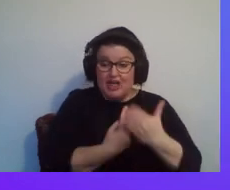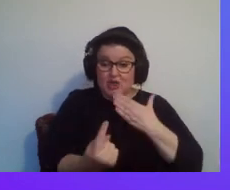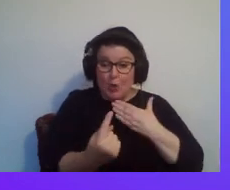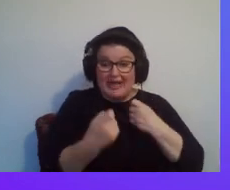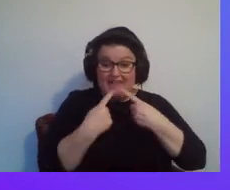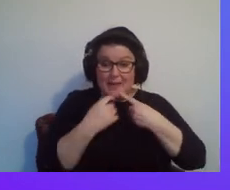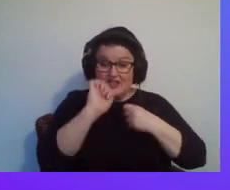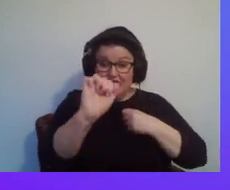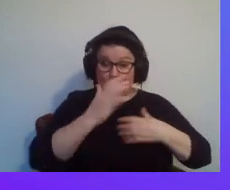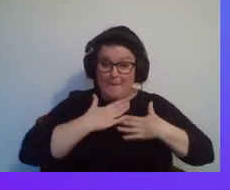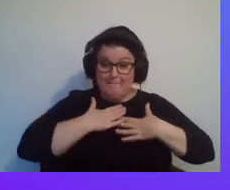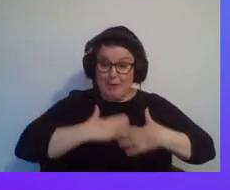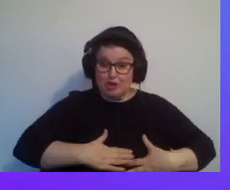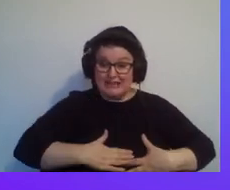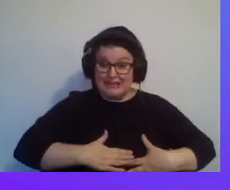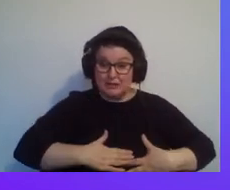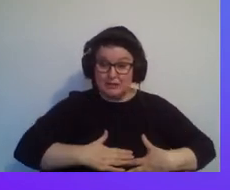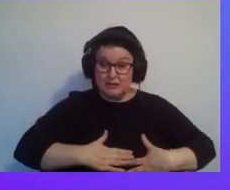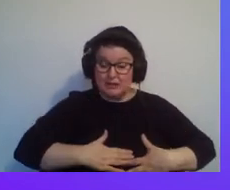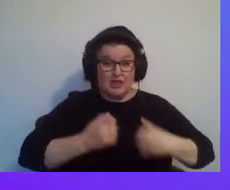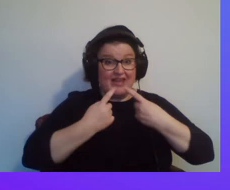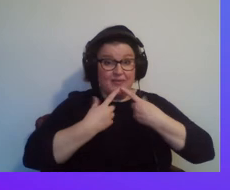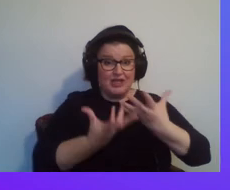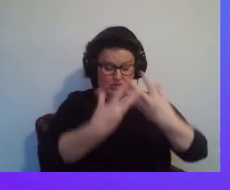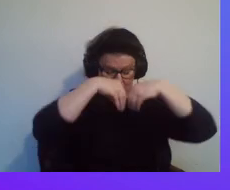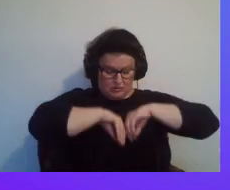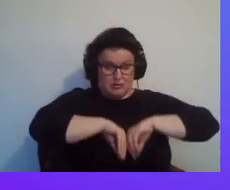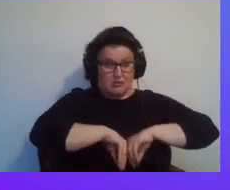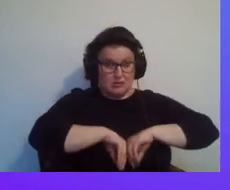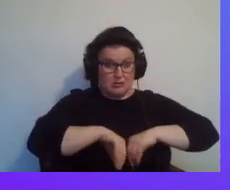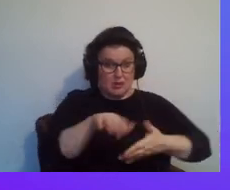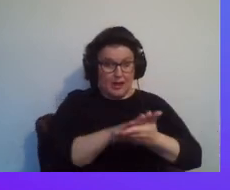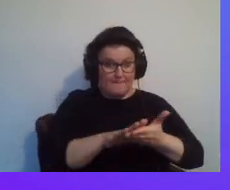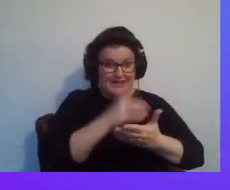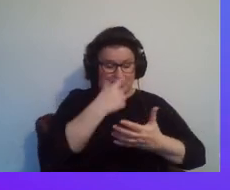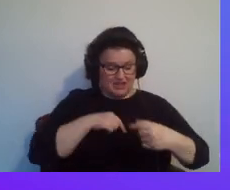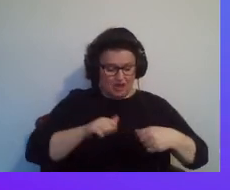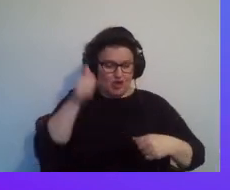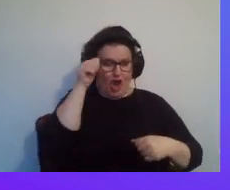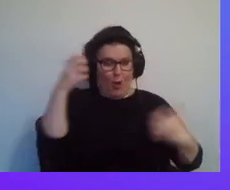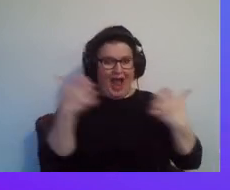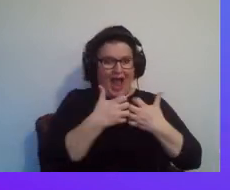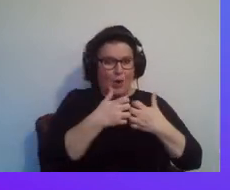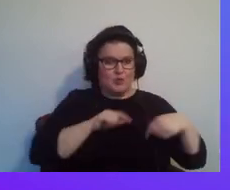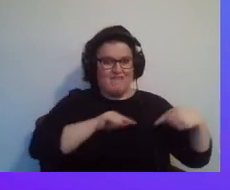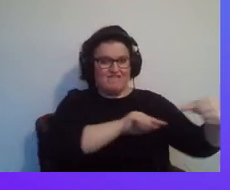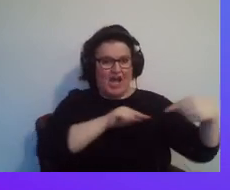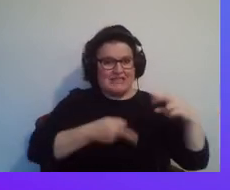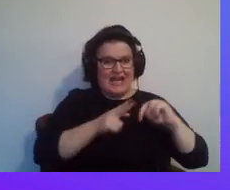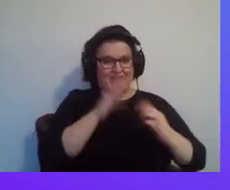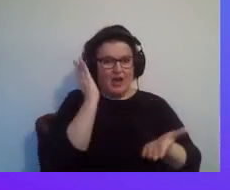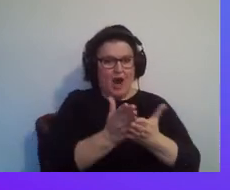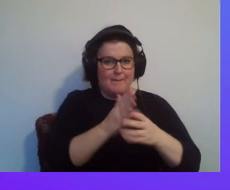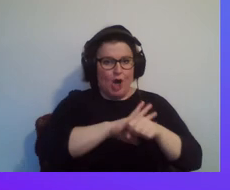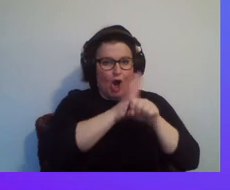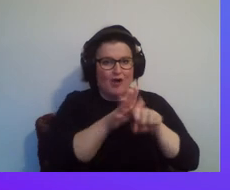body the instruction booklet so that it can fight the disease. You're going to be